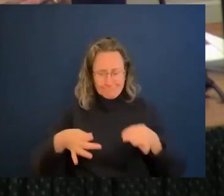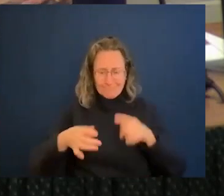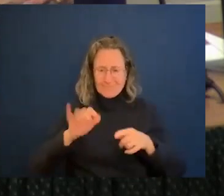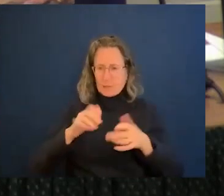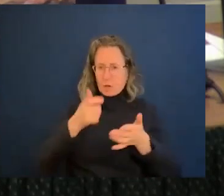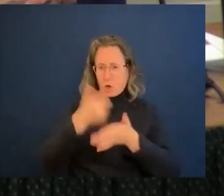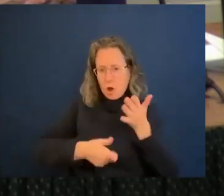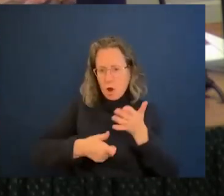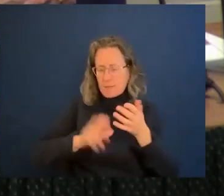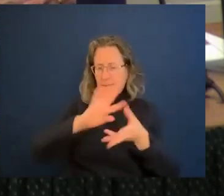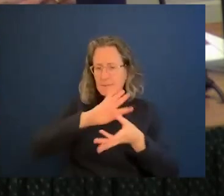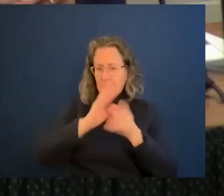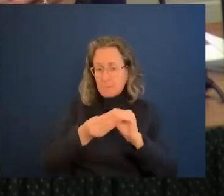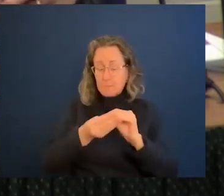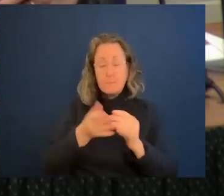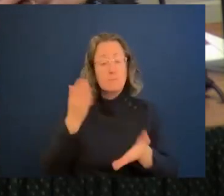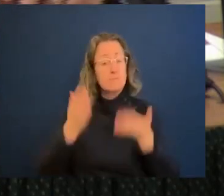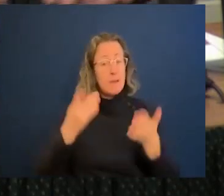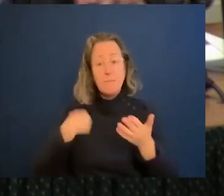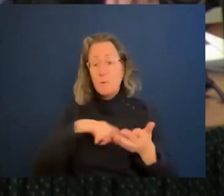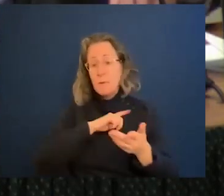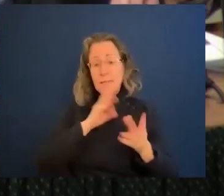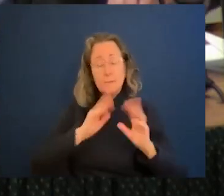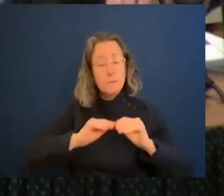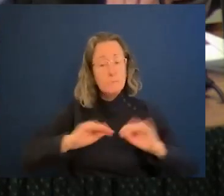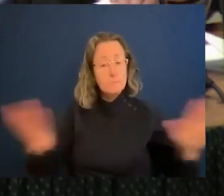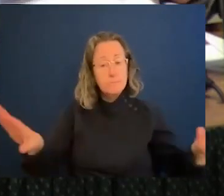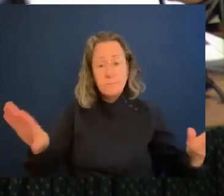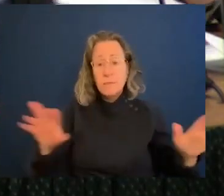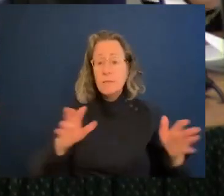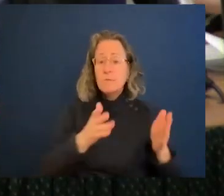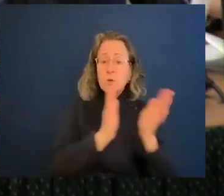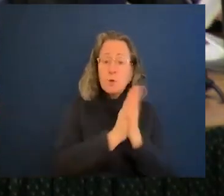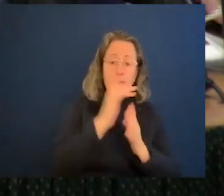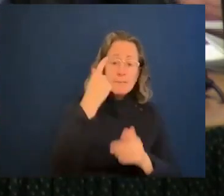request for qualifications or requests for proposals